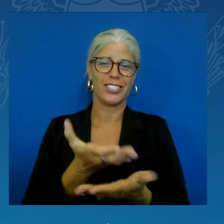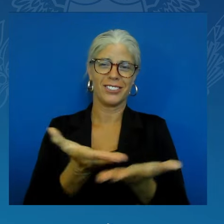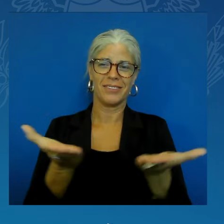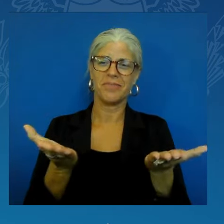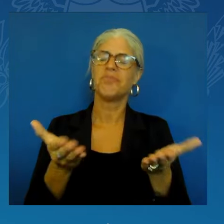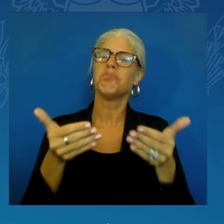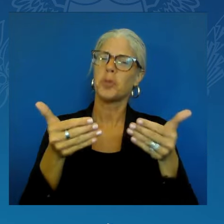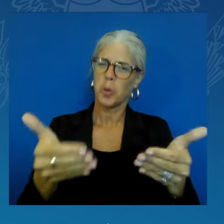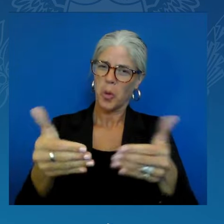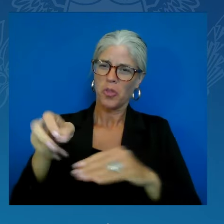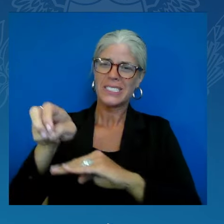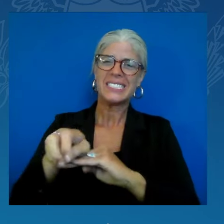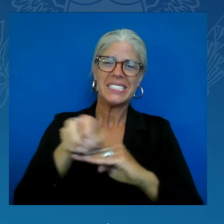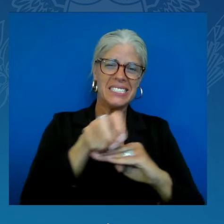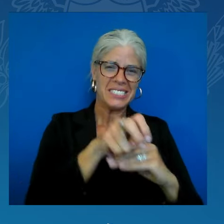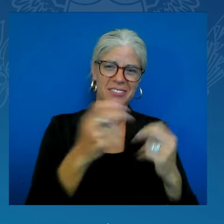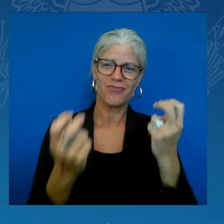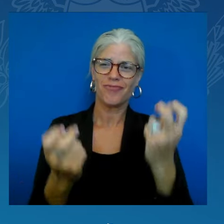good